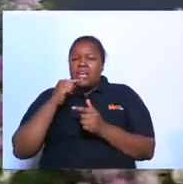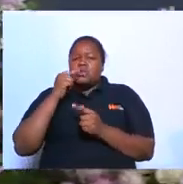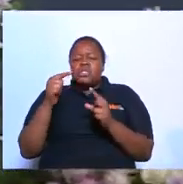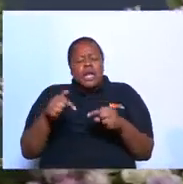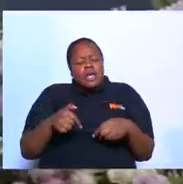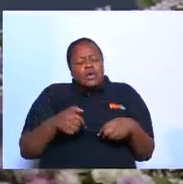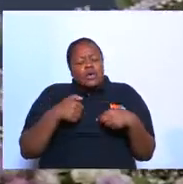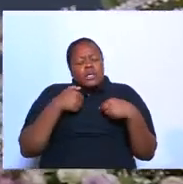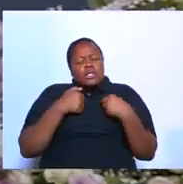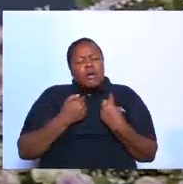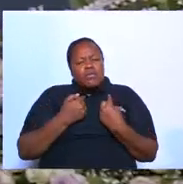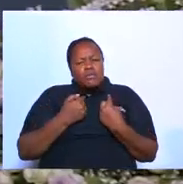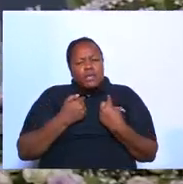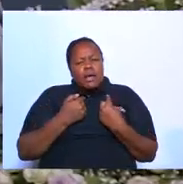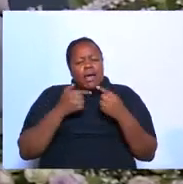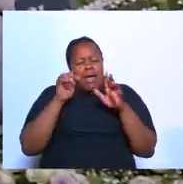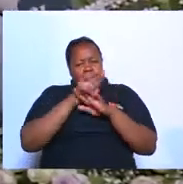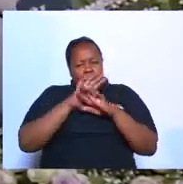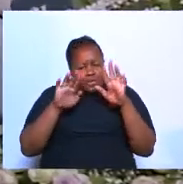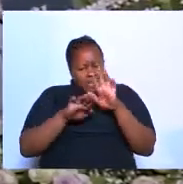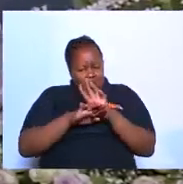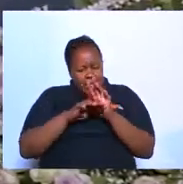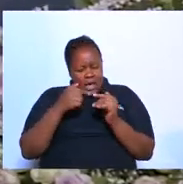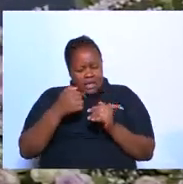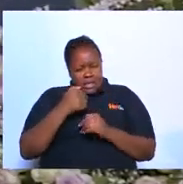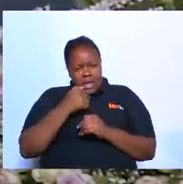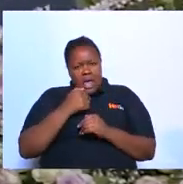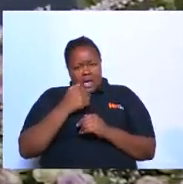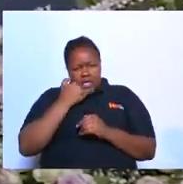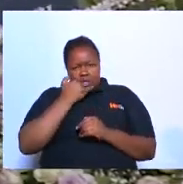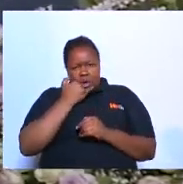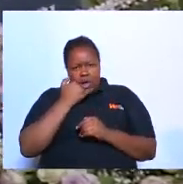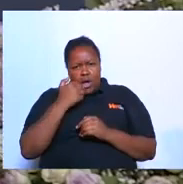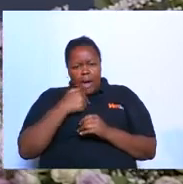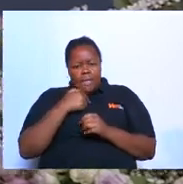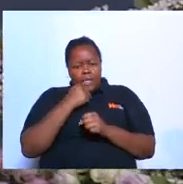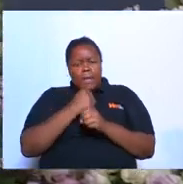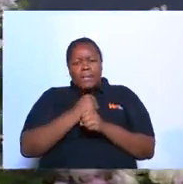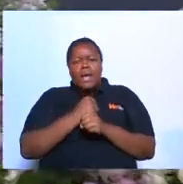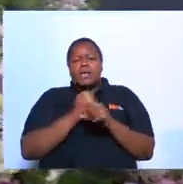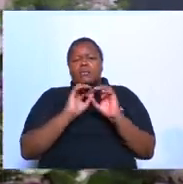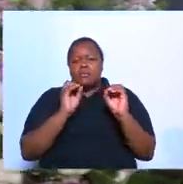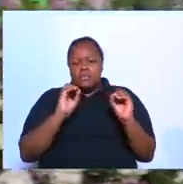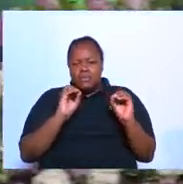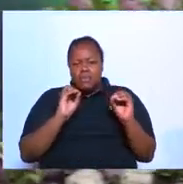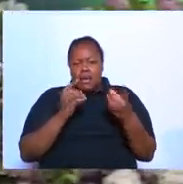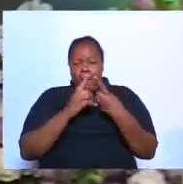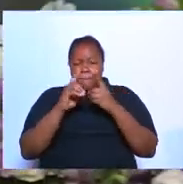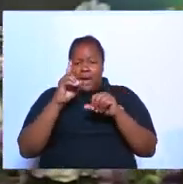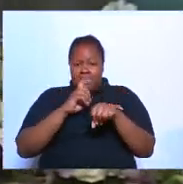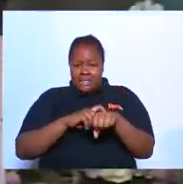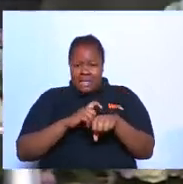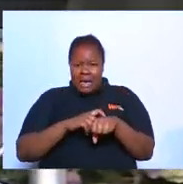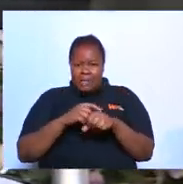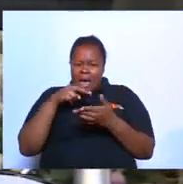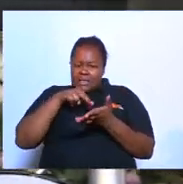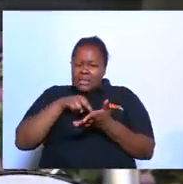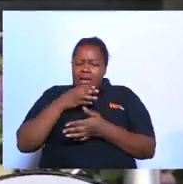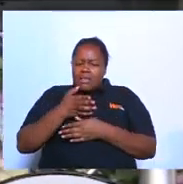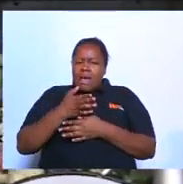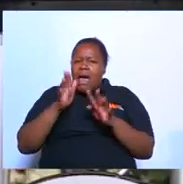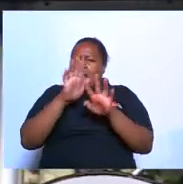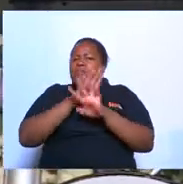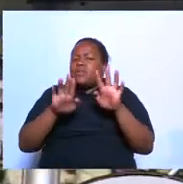yourself everything is wrong I will not make it when I stand there everything is not